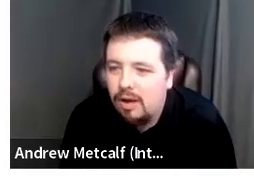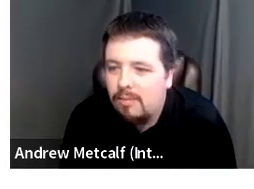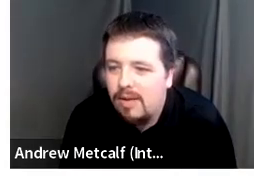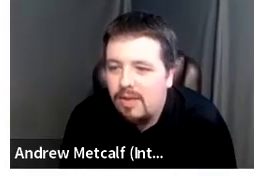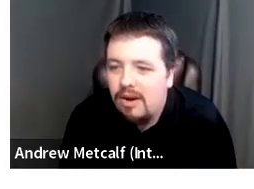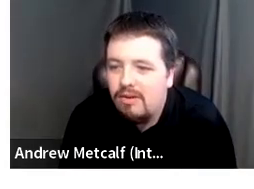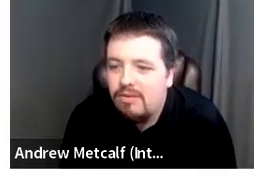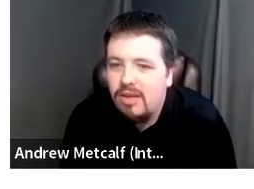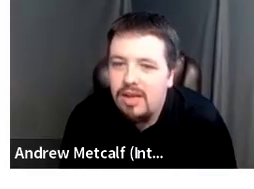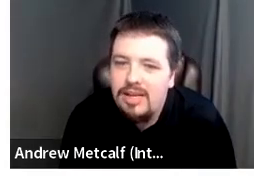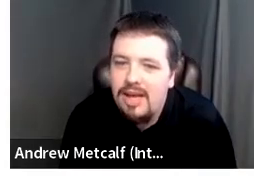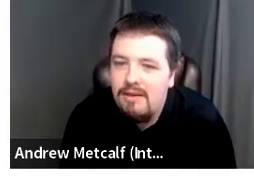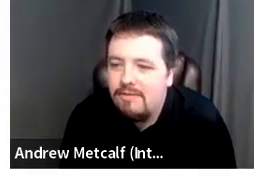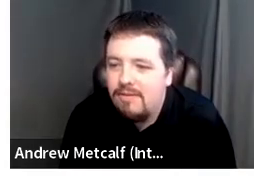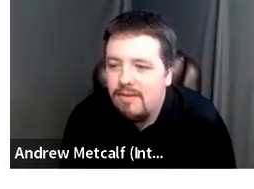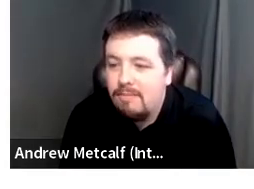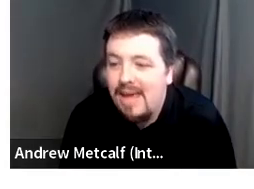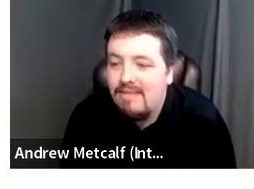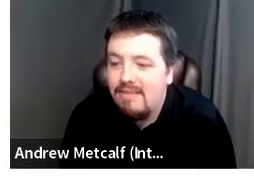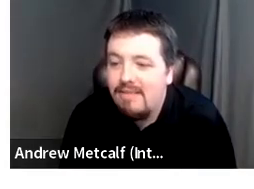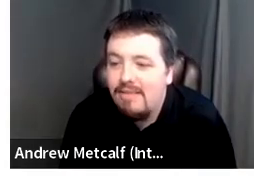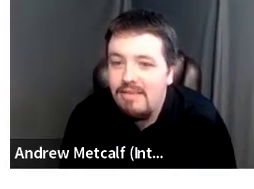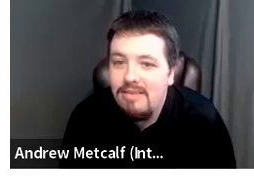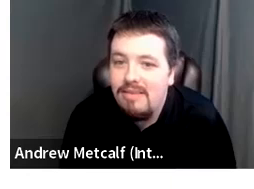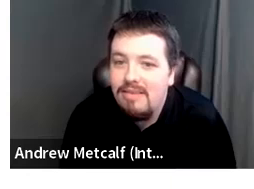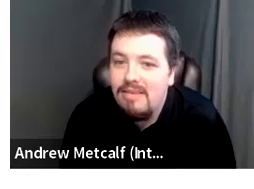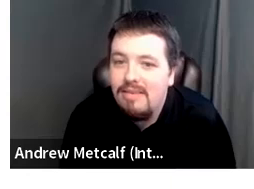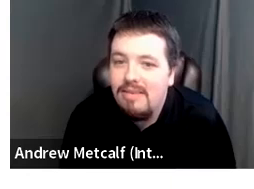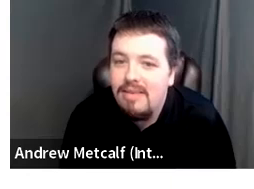Also, there's deaf space,